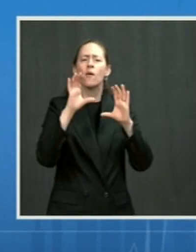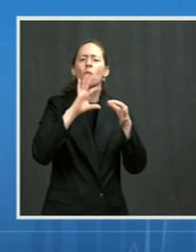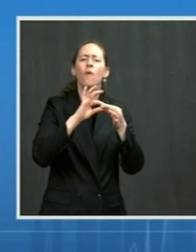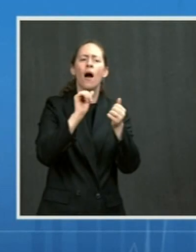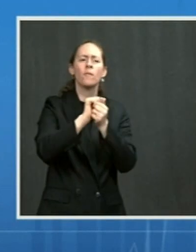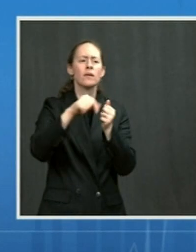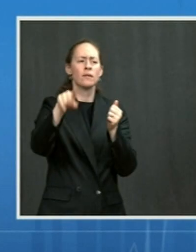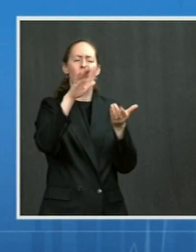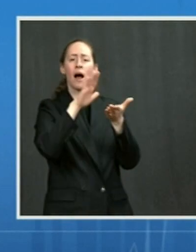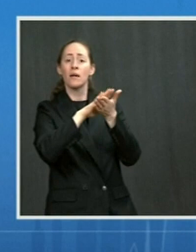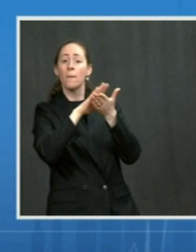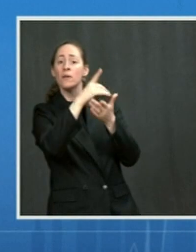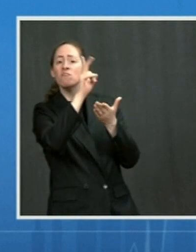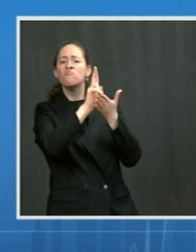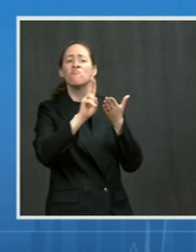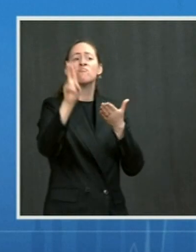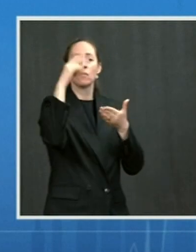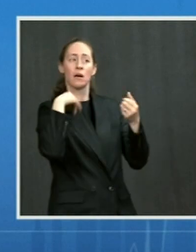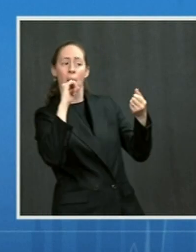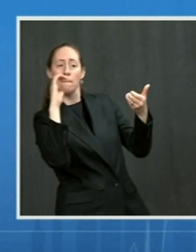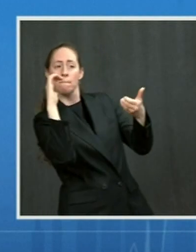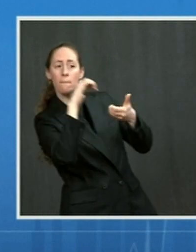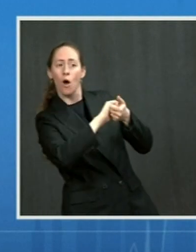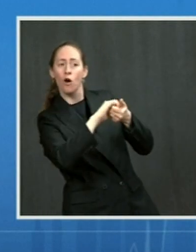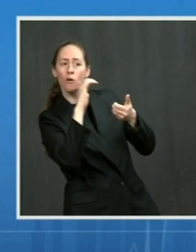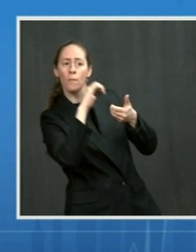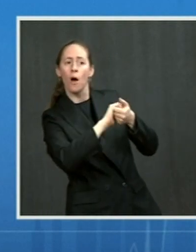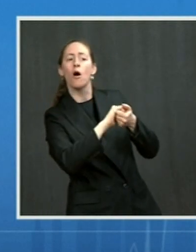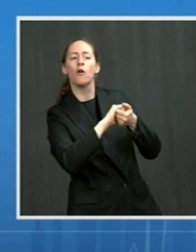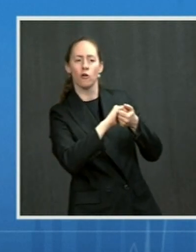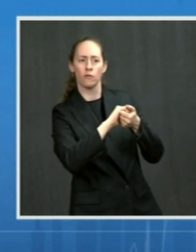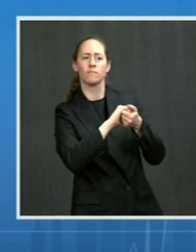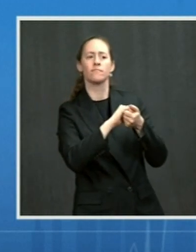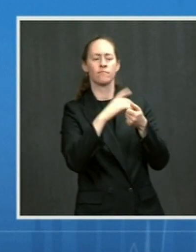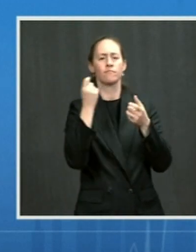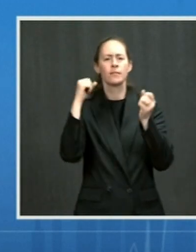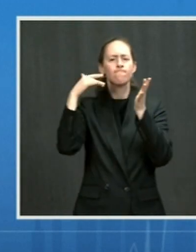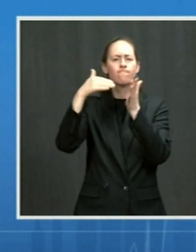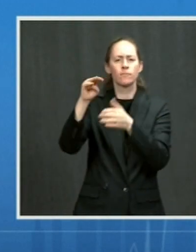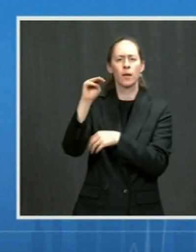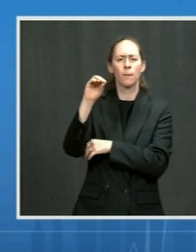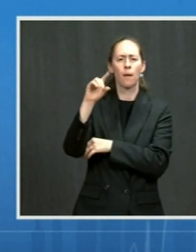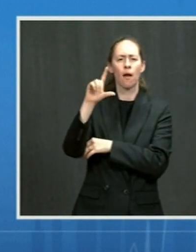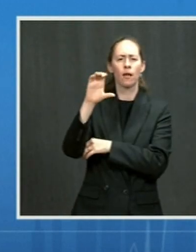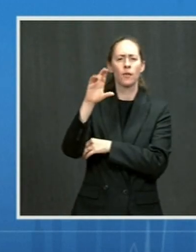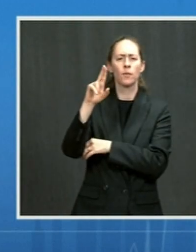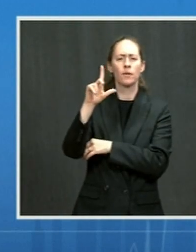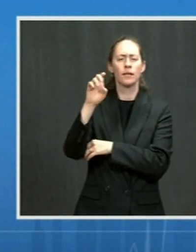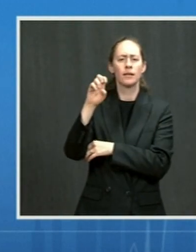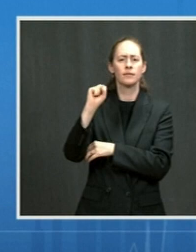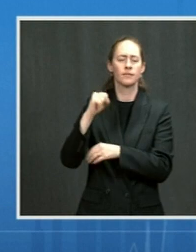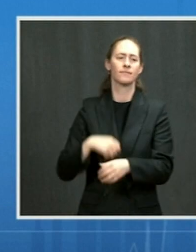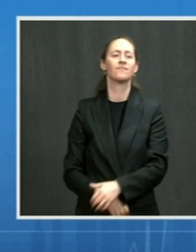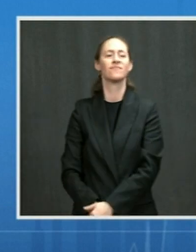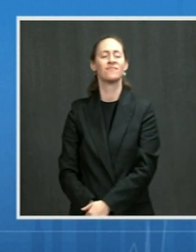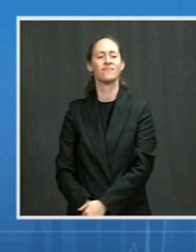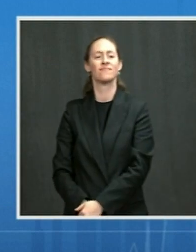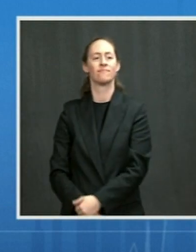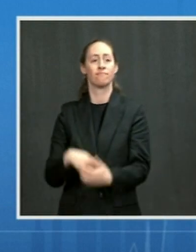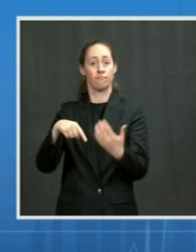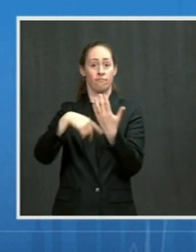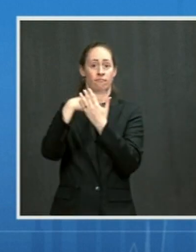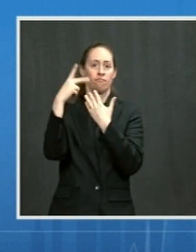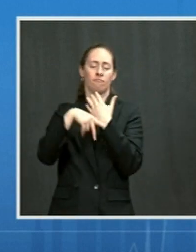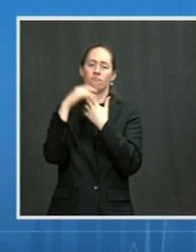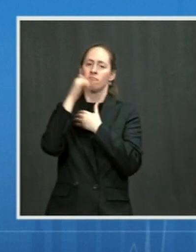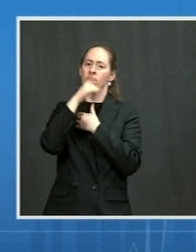Dr. Fauci says vaccine distribution is still a priority, but he hopes this new program can be as successful as similar projects around